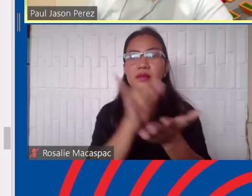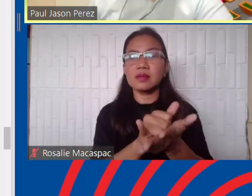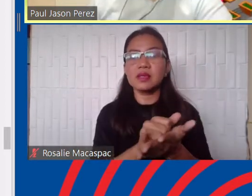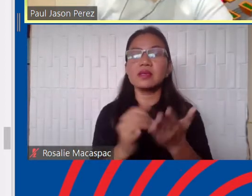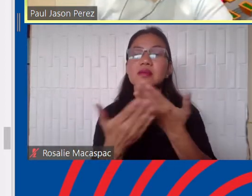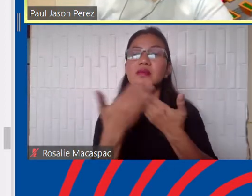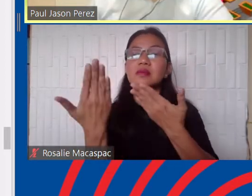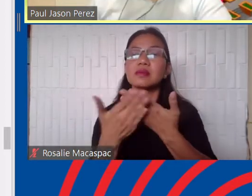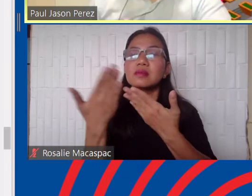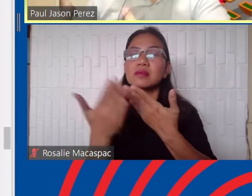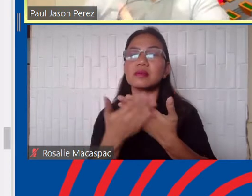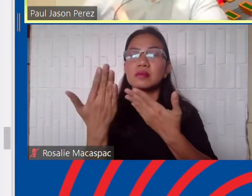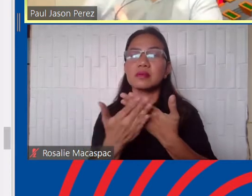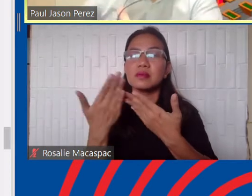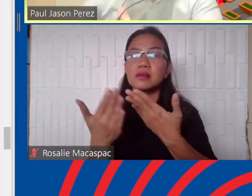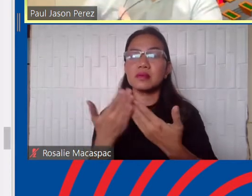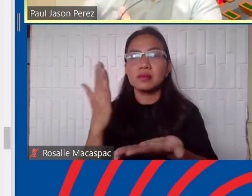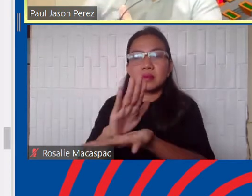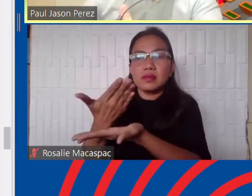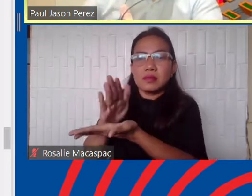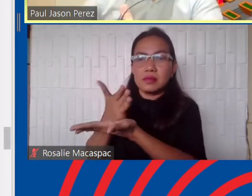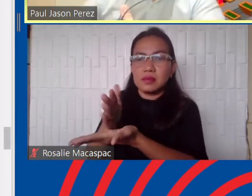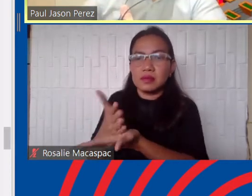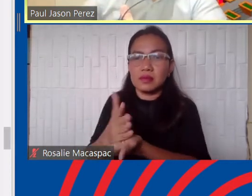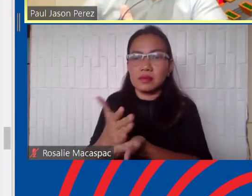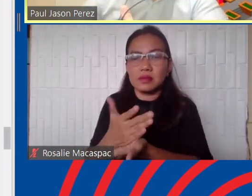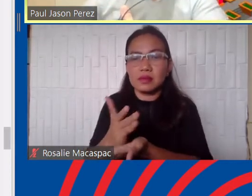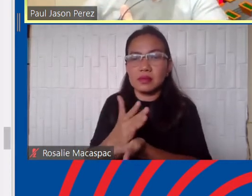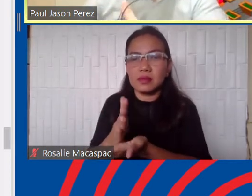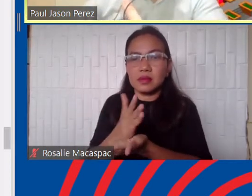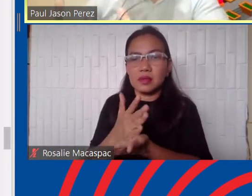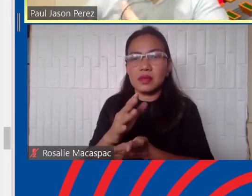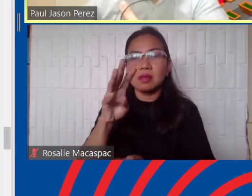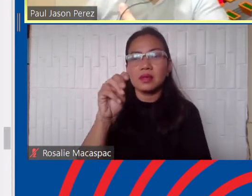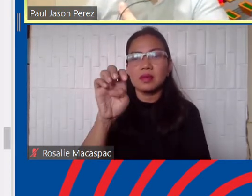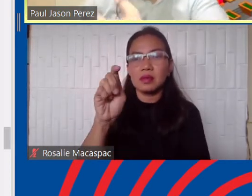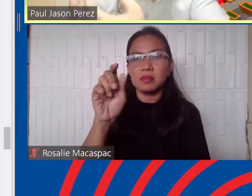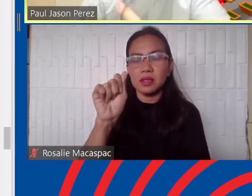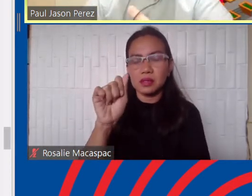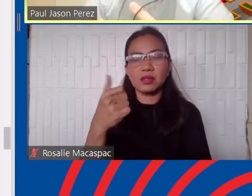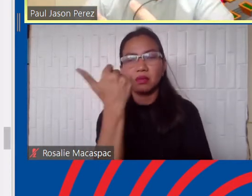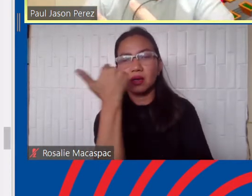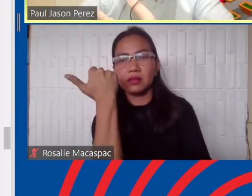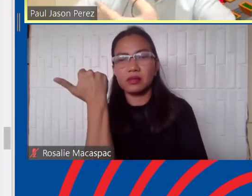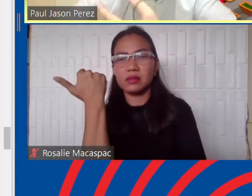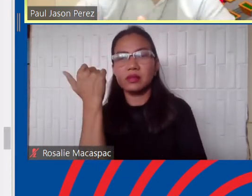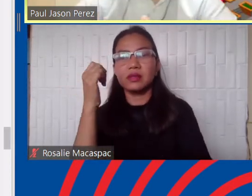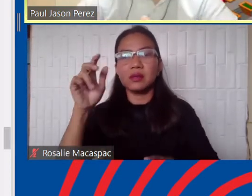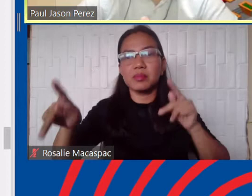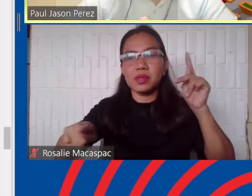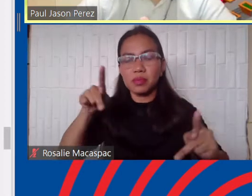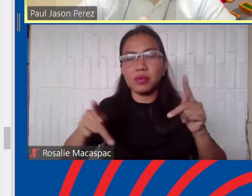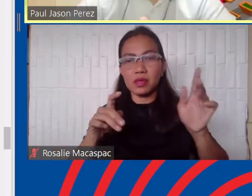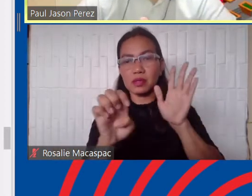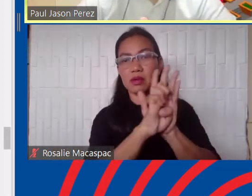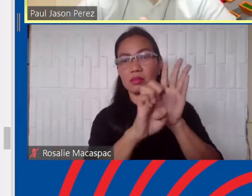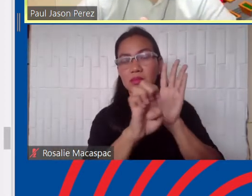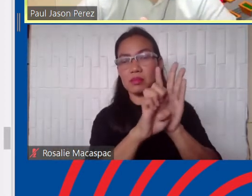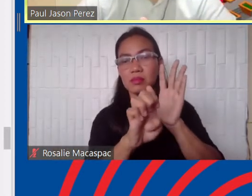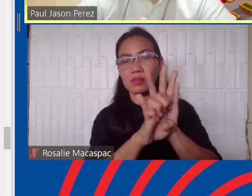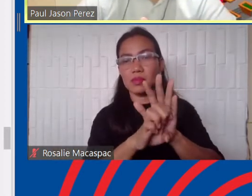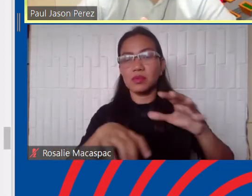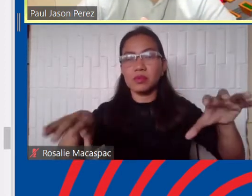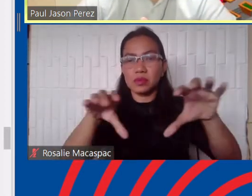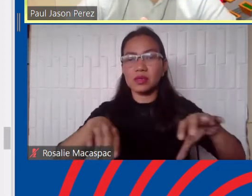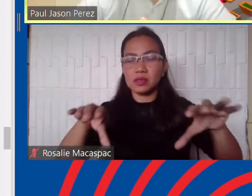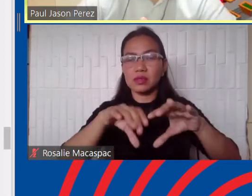easier for them to share their metadata to other people. Like, for example, if they're working in the medical